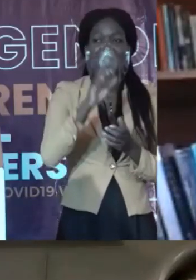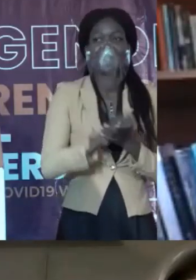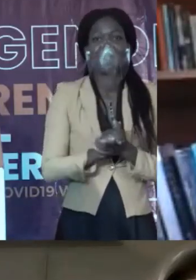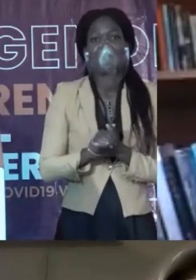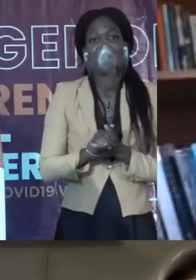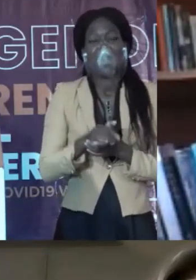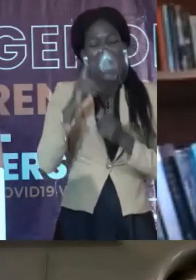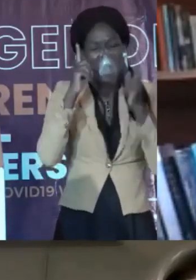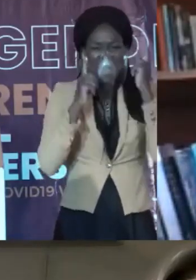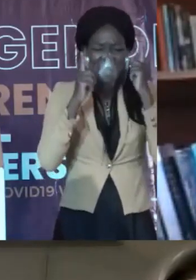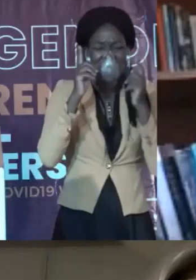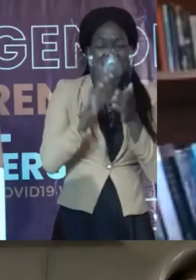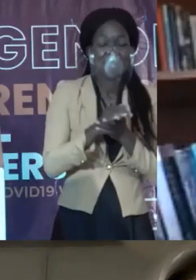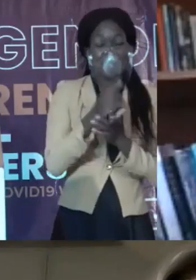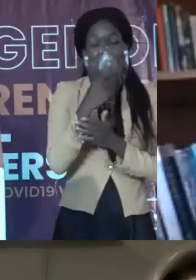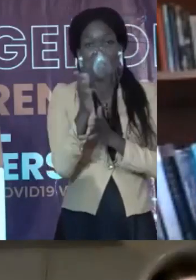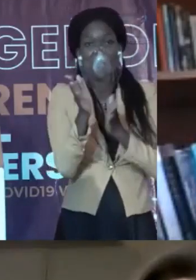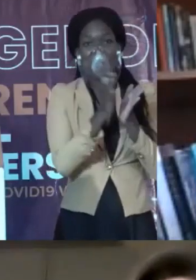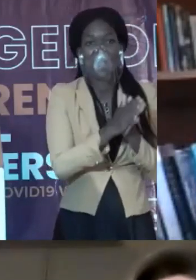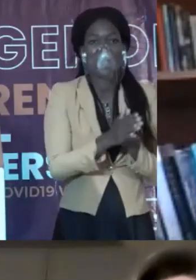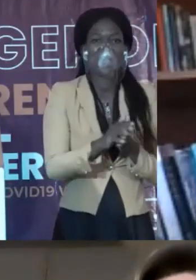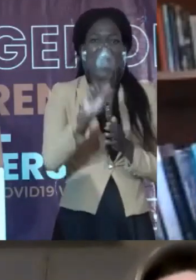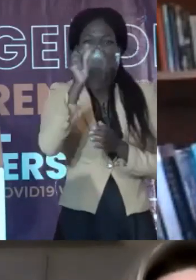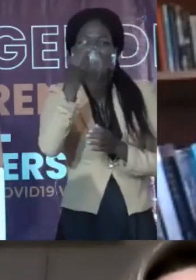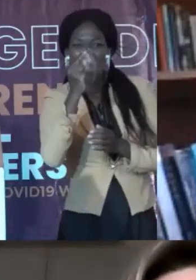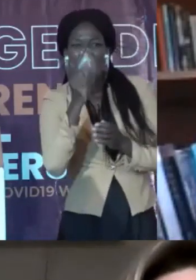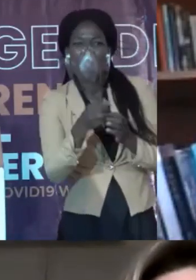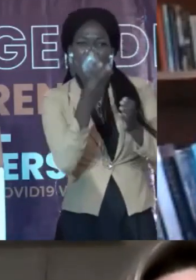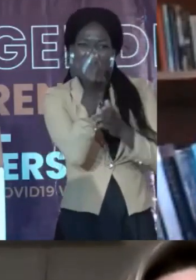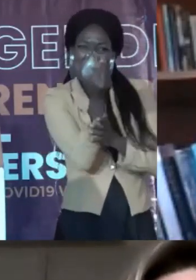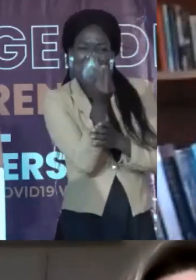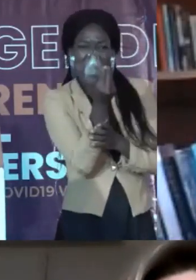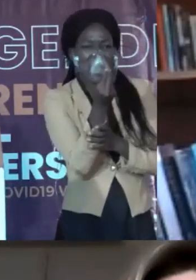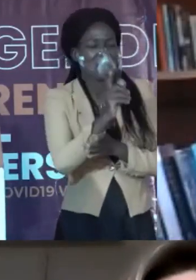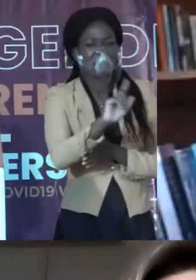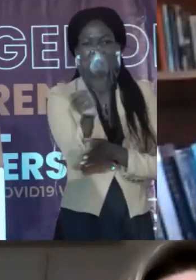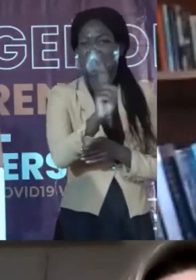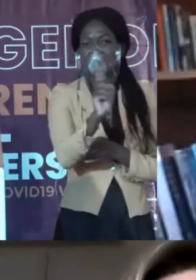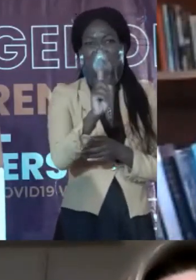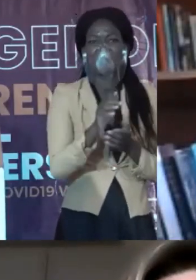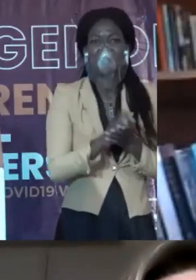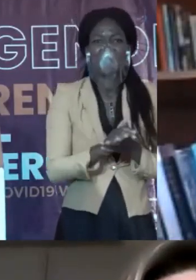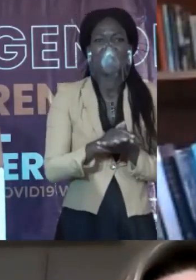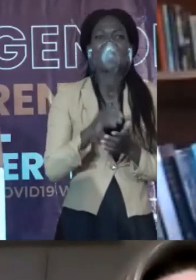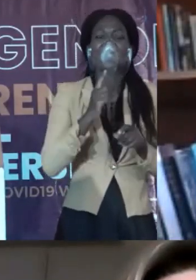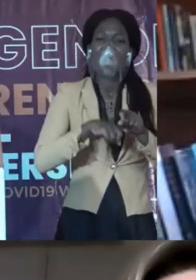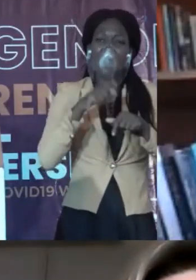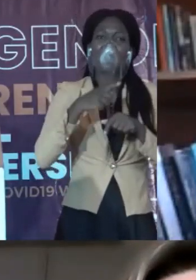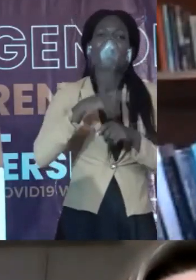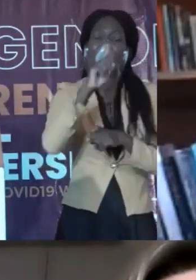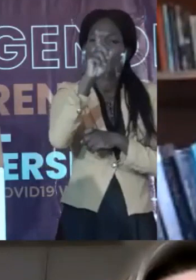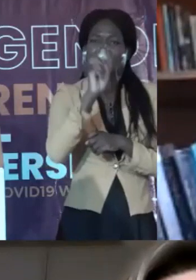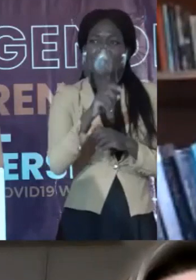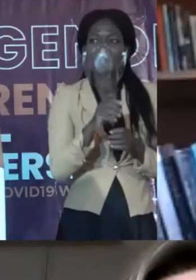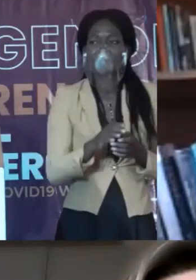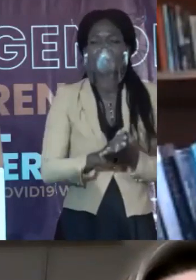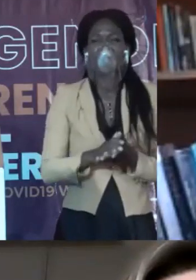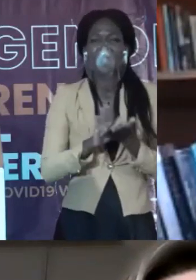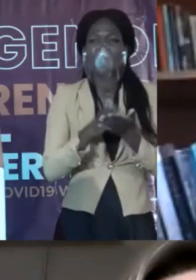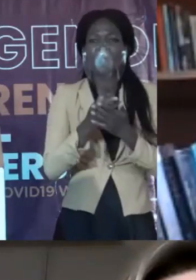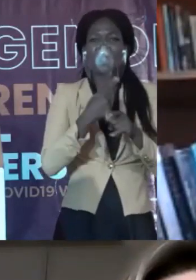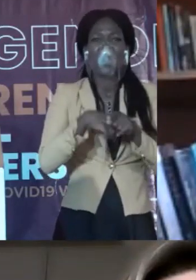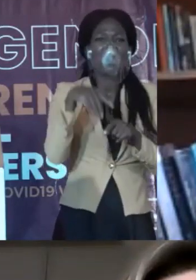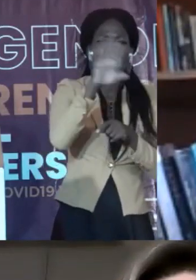about issues of micro, to say it's now time for us to question, to say why is it that when it comes to women, we just talk about